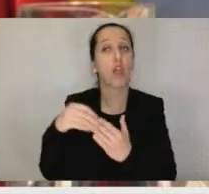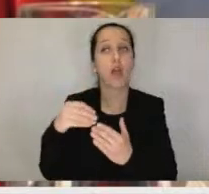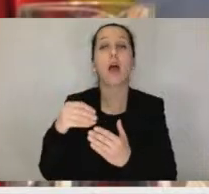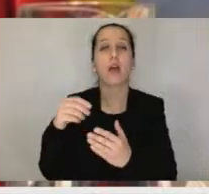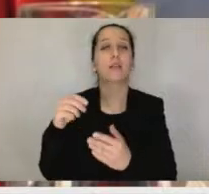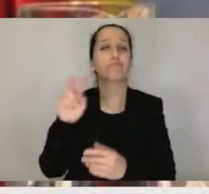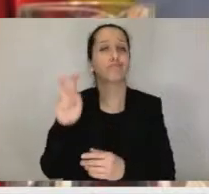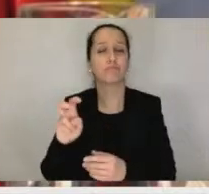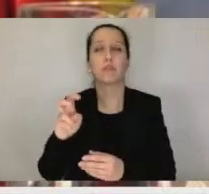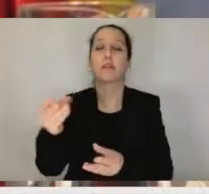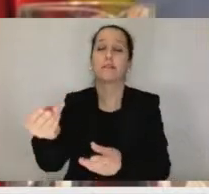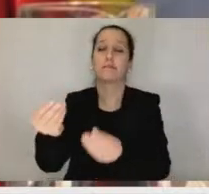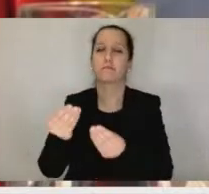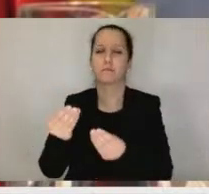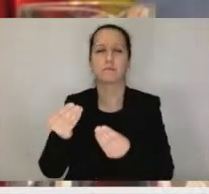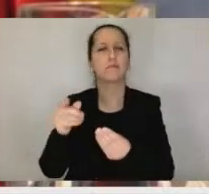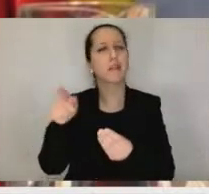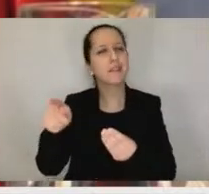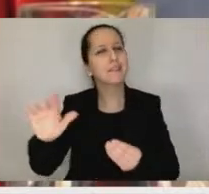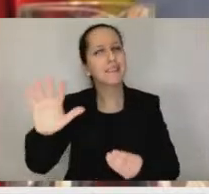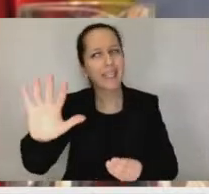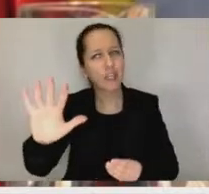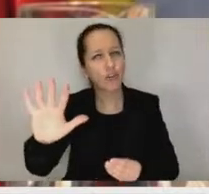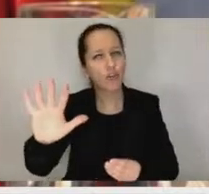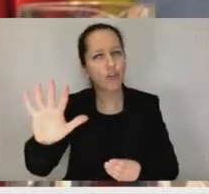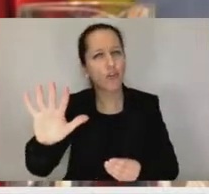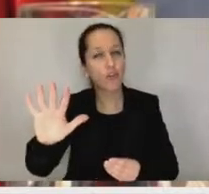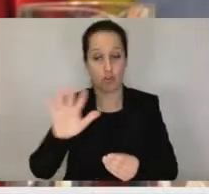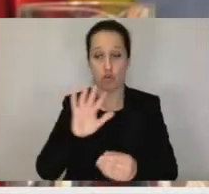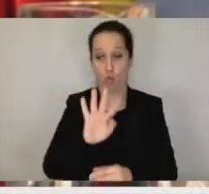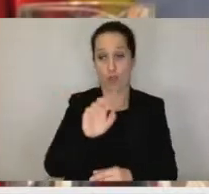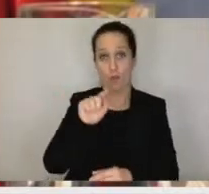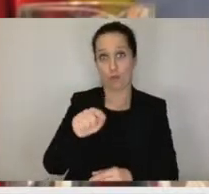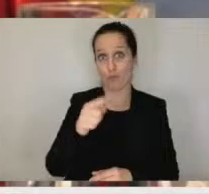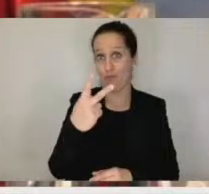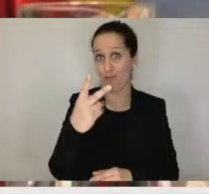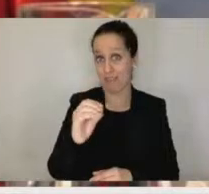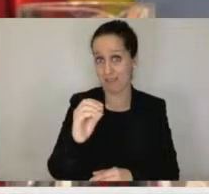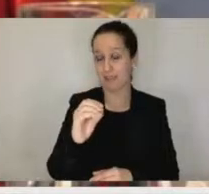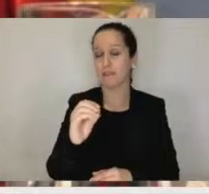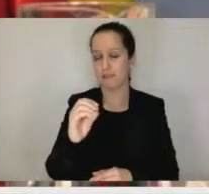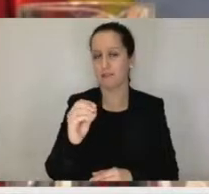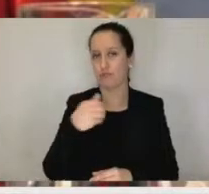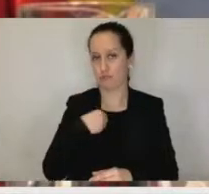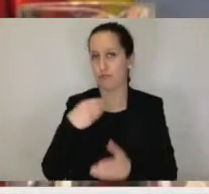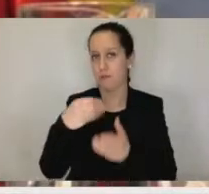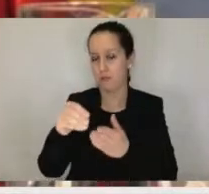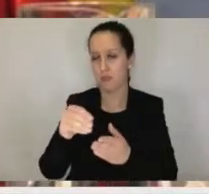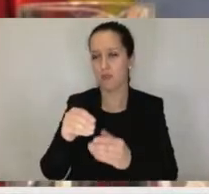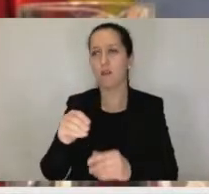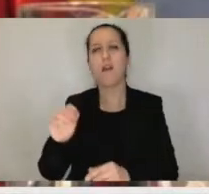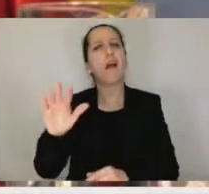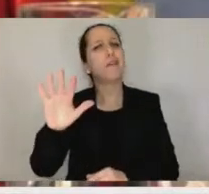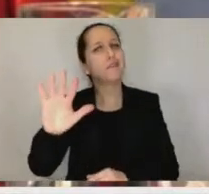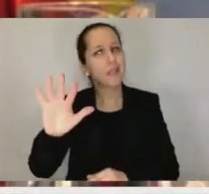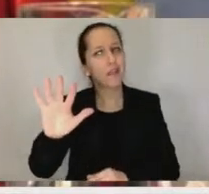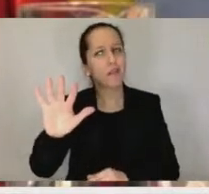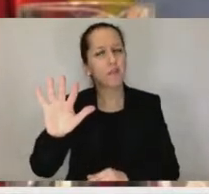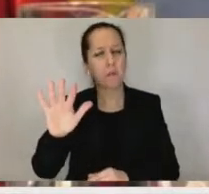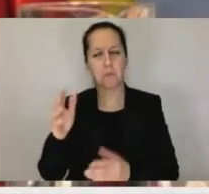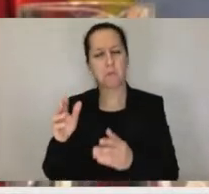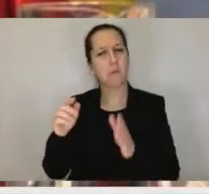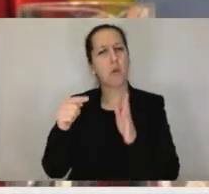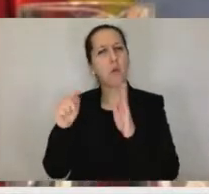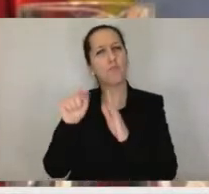into your pension savings. There are examples of that. There's a design in India called Pinbox that I would urge